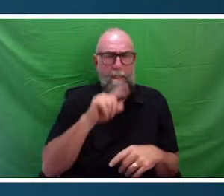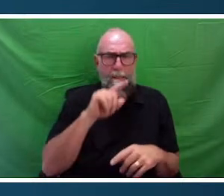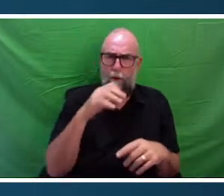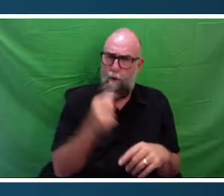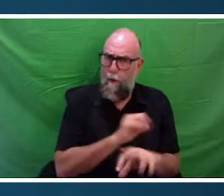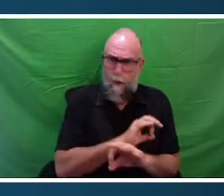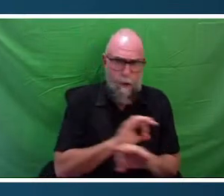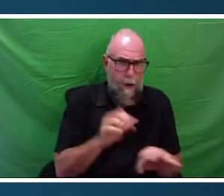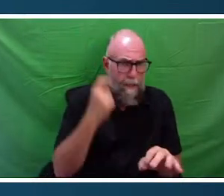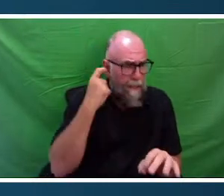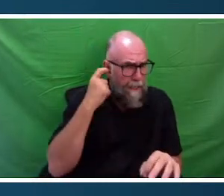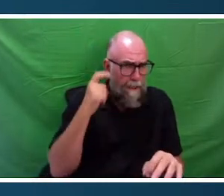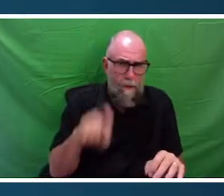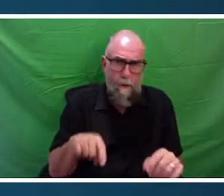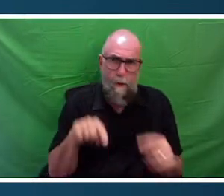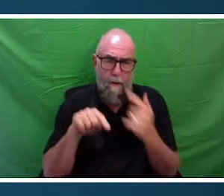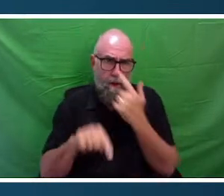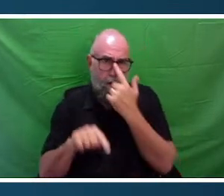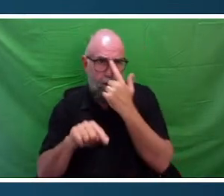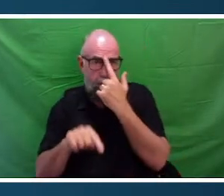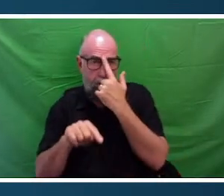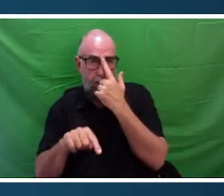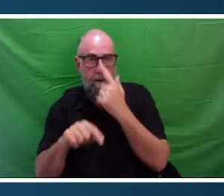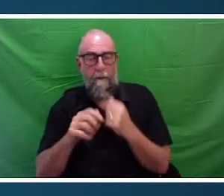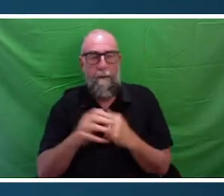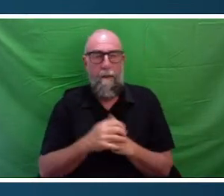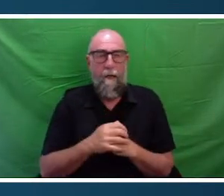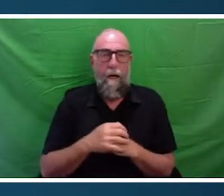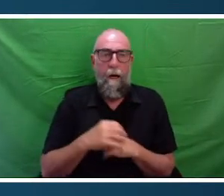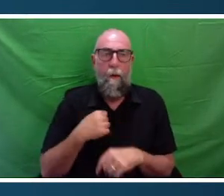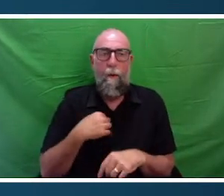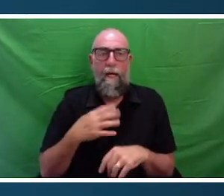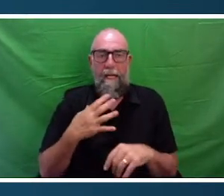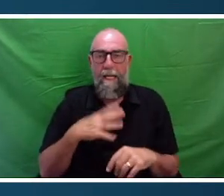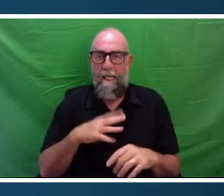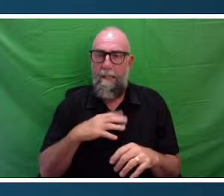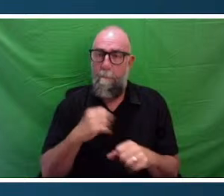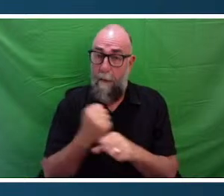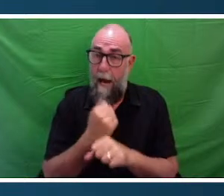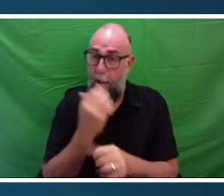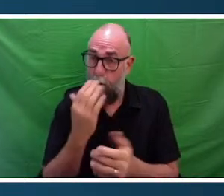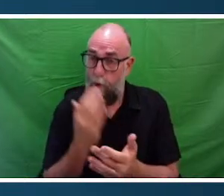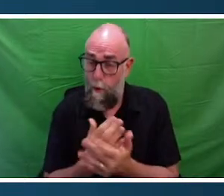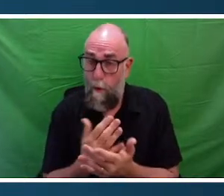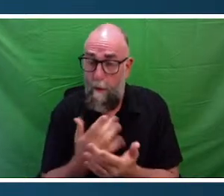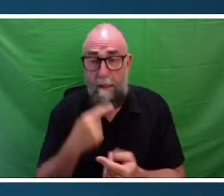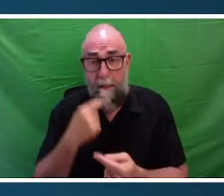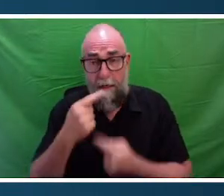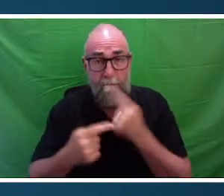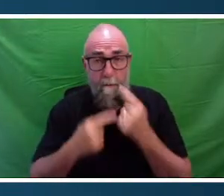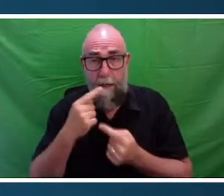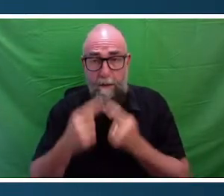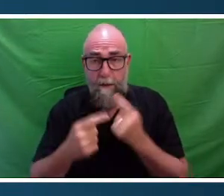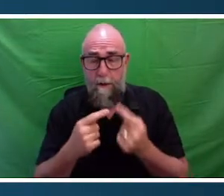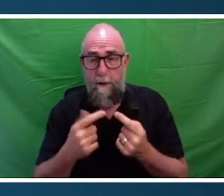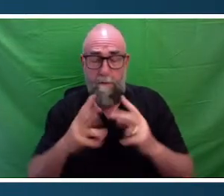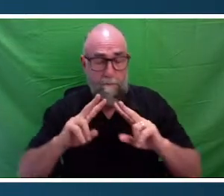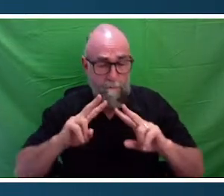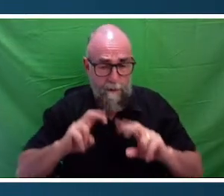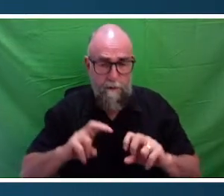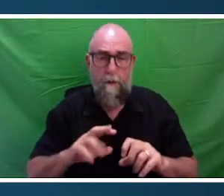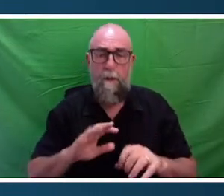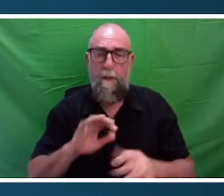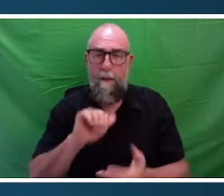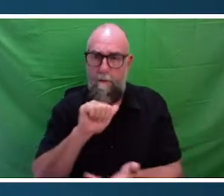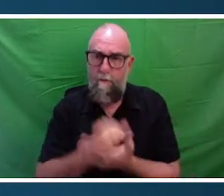been increasing and getting louder in the recent months and years, as well as from some qualitative research that look into